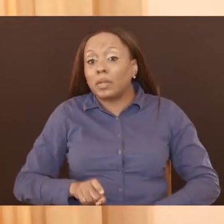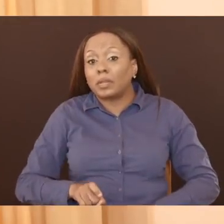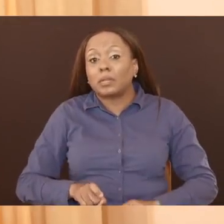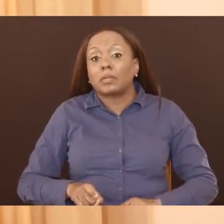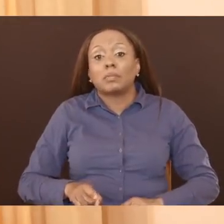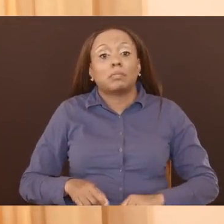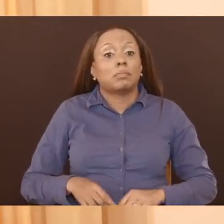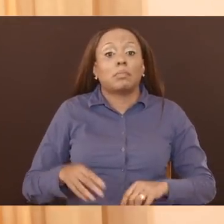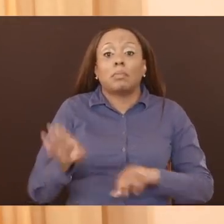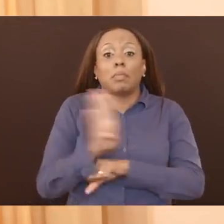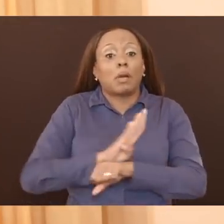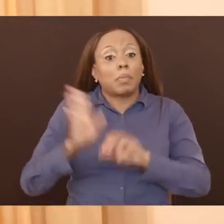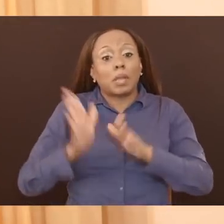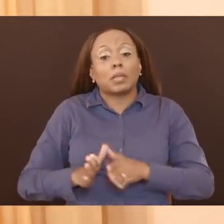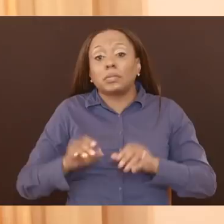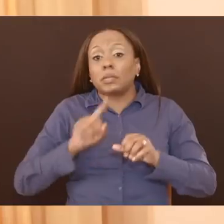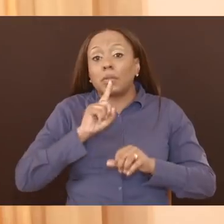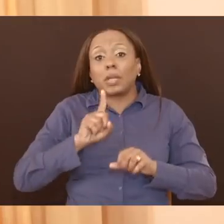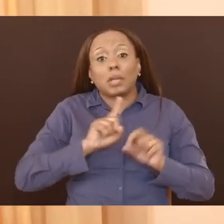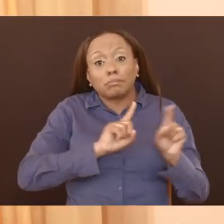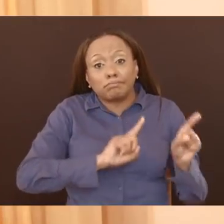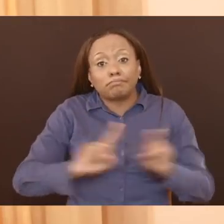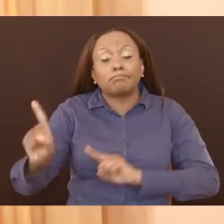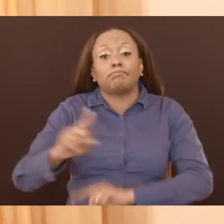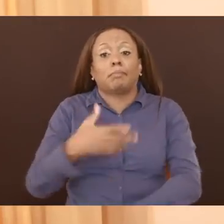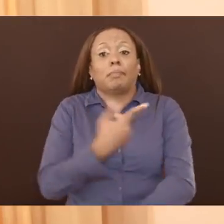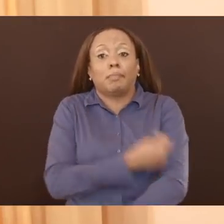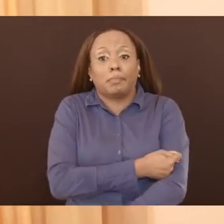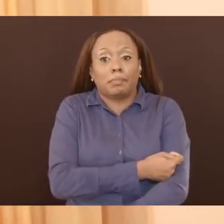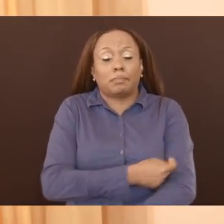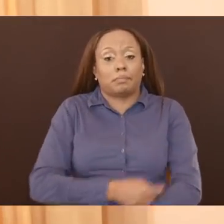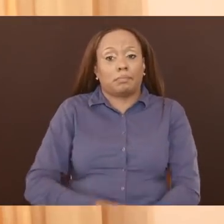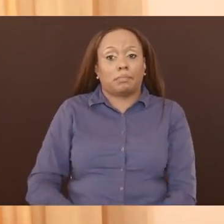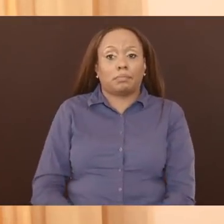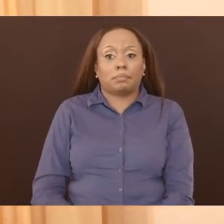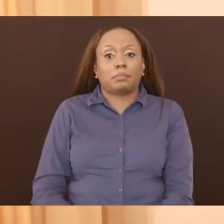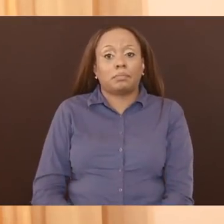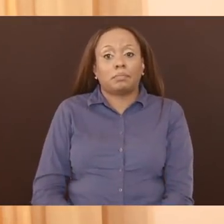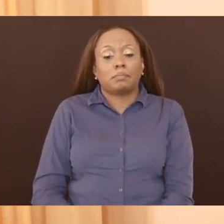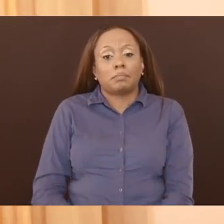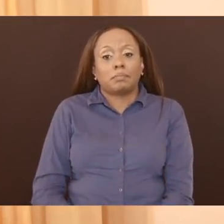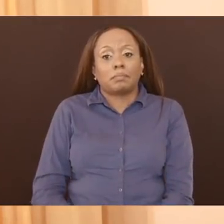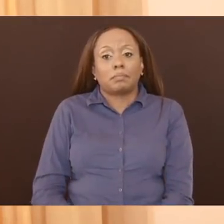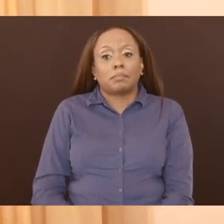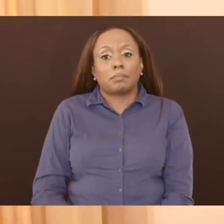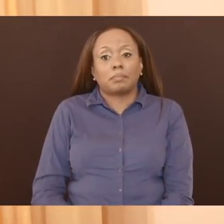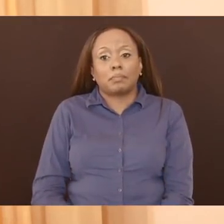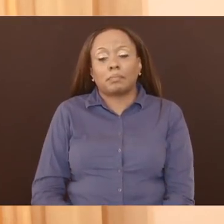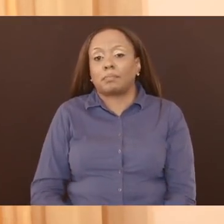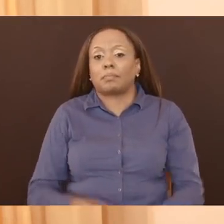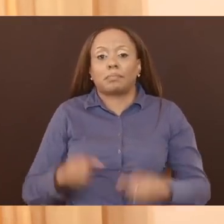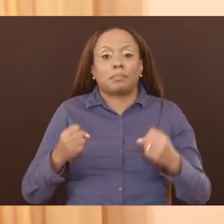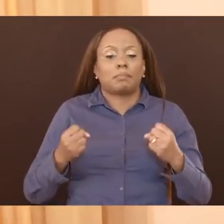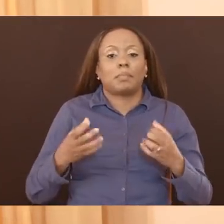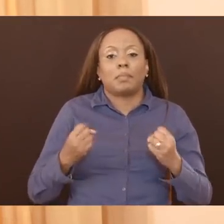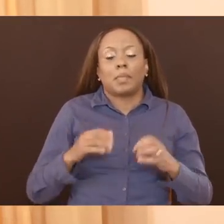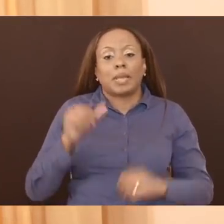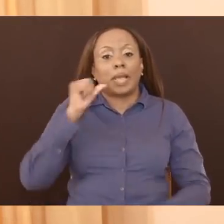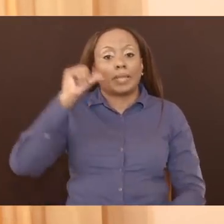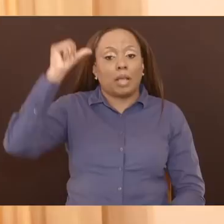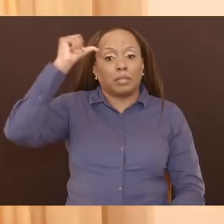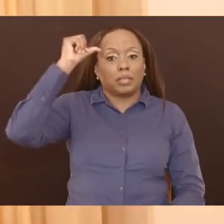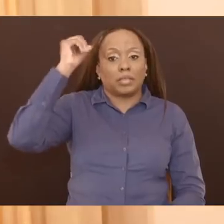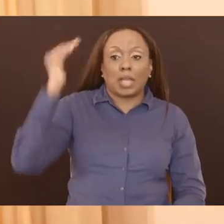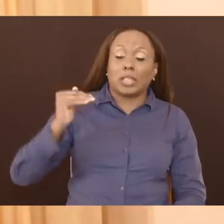groups now. As I've indicated, more than 1 in every 2 Bajan adults have already taken a vaccine and have shown